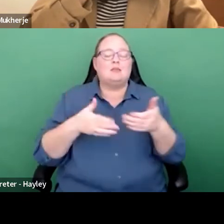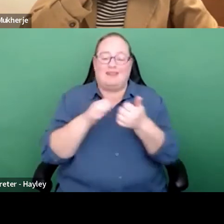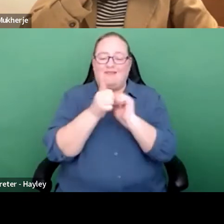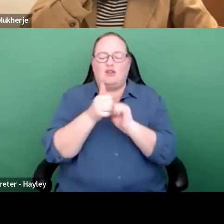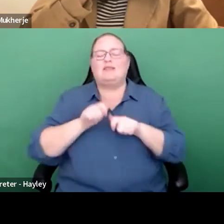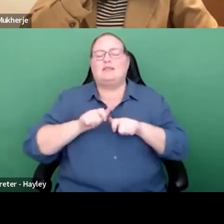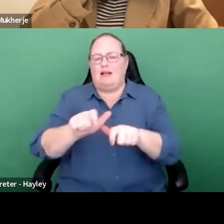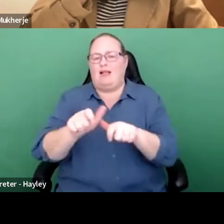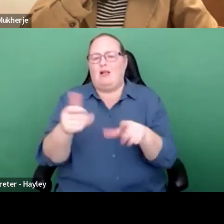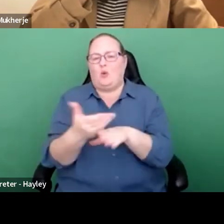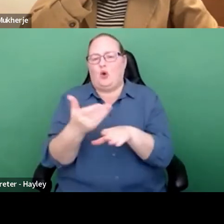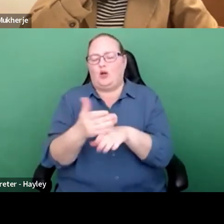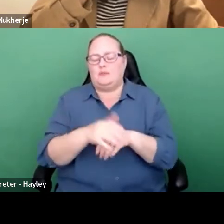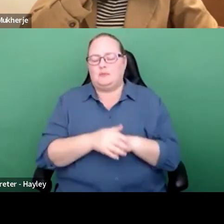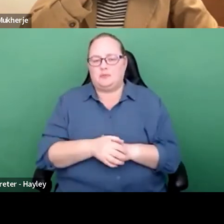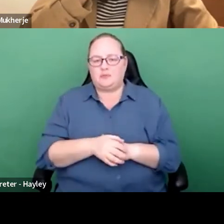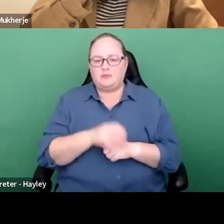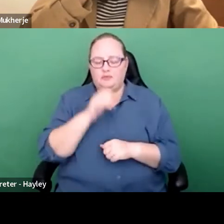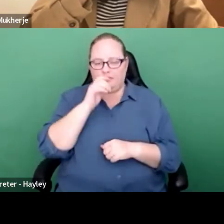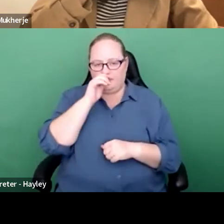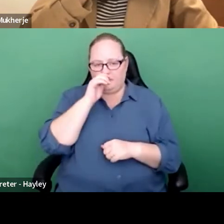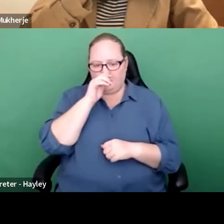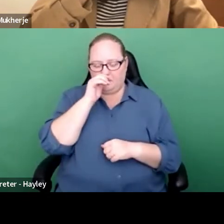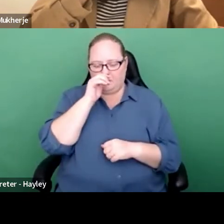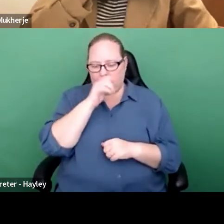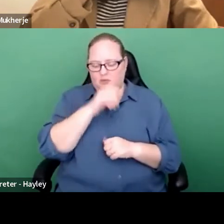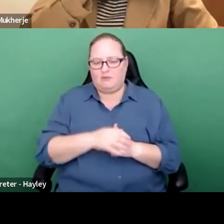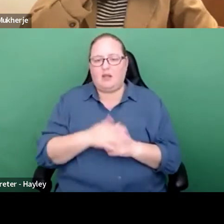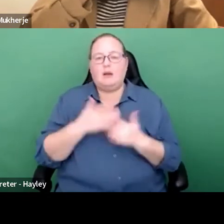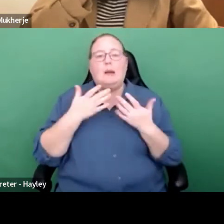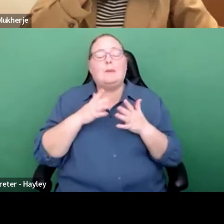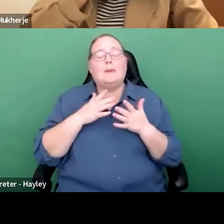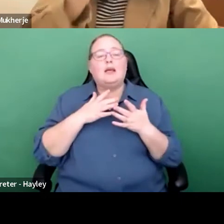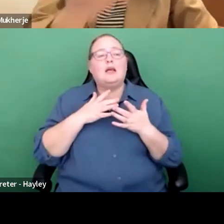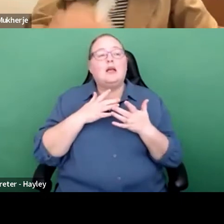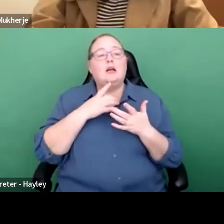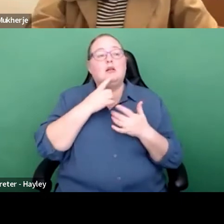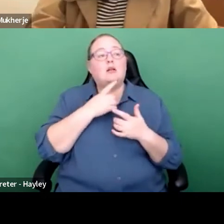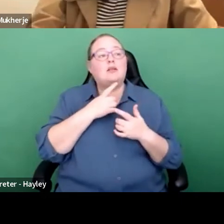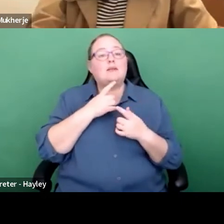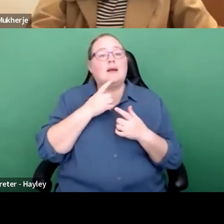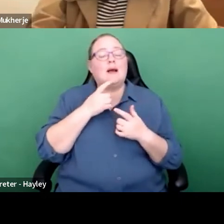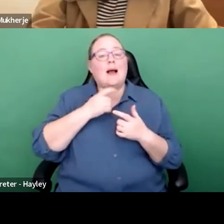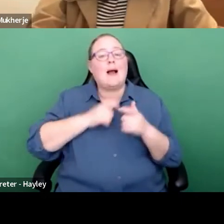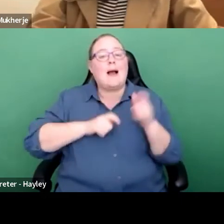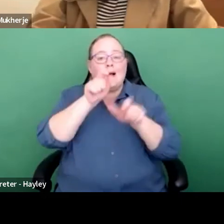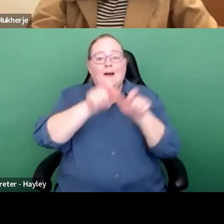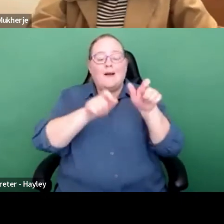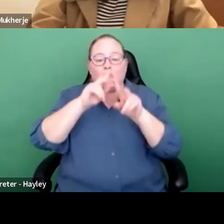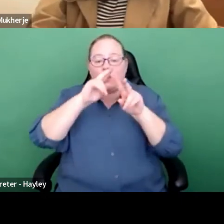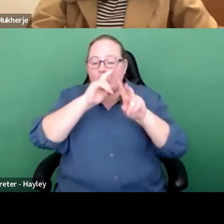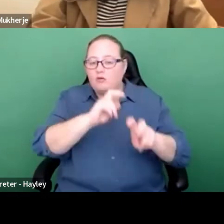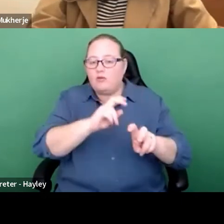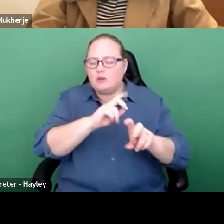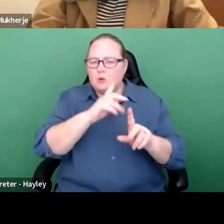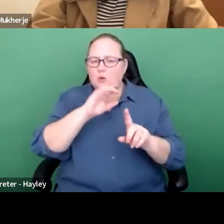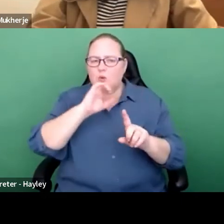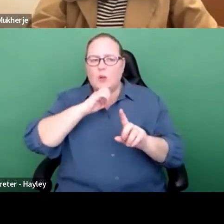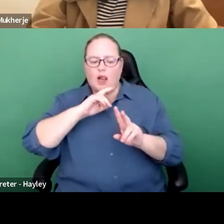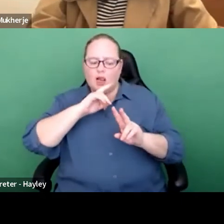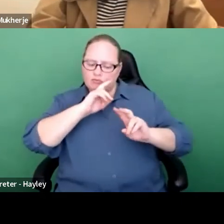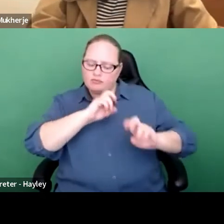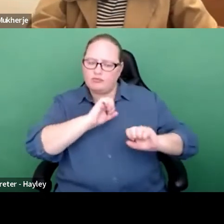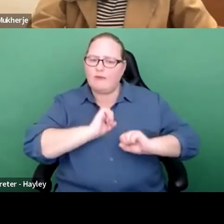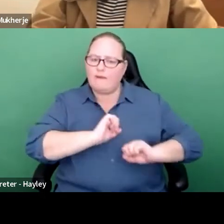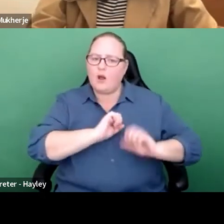how they were being introduced to ethnographers who are going to study their organization. And the most amusing thing about all of this is they